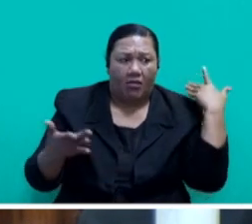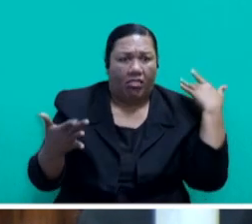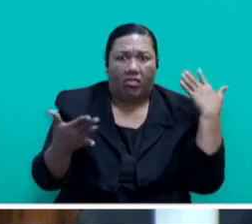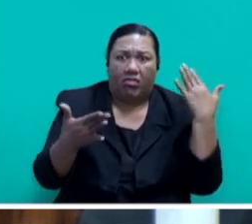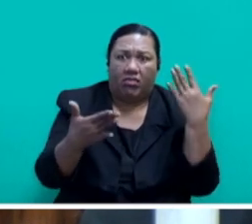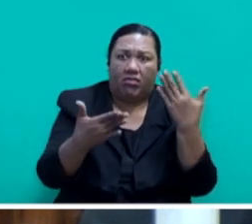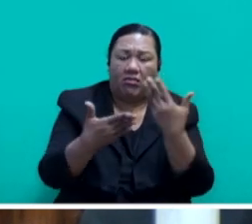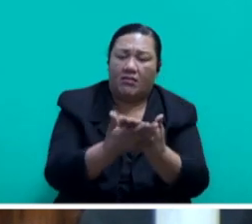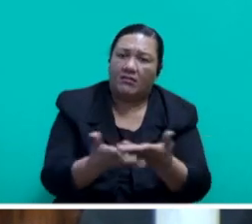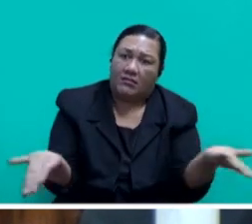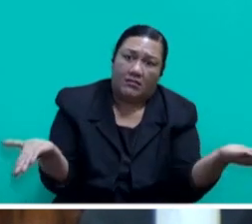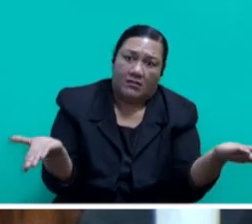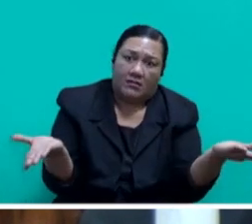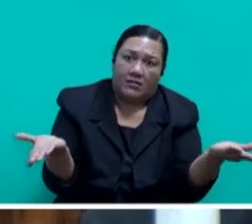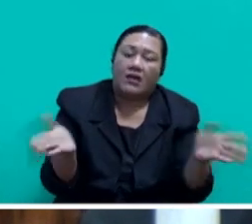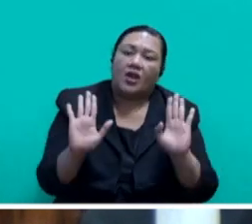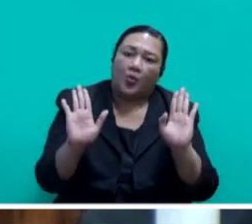Municipals are still waiting.